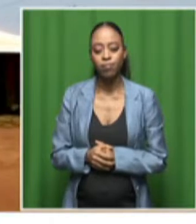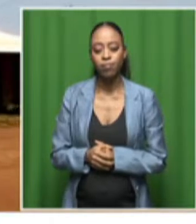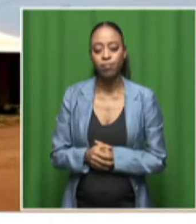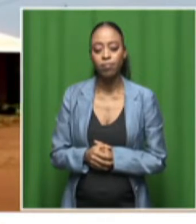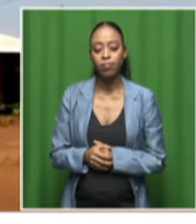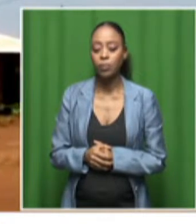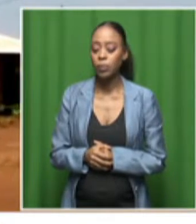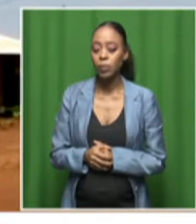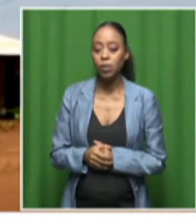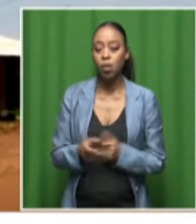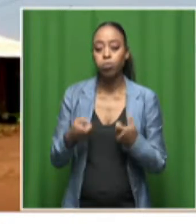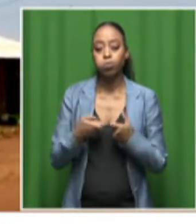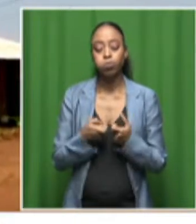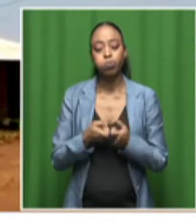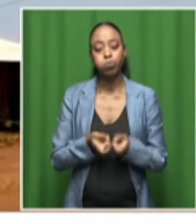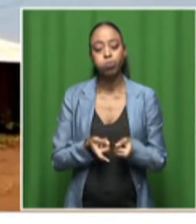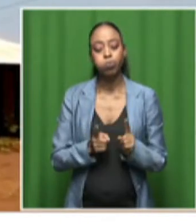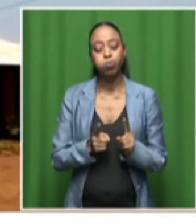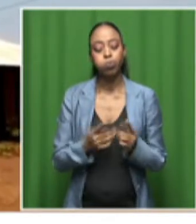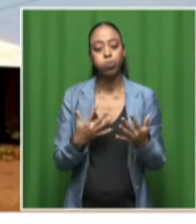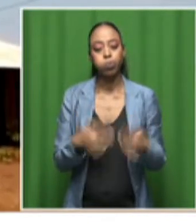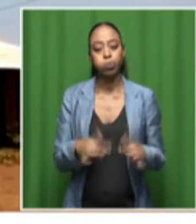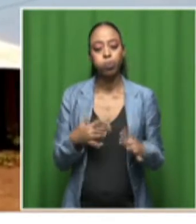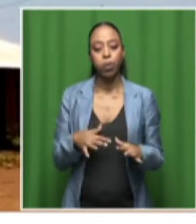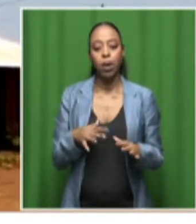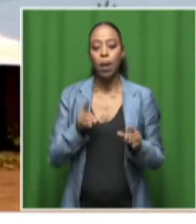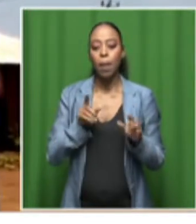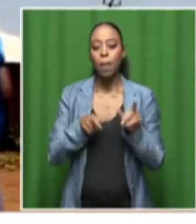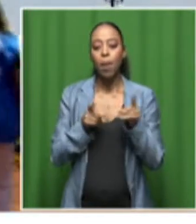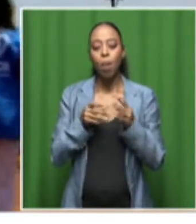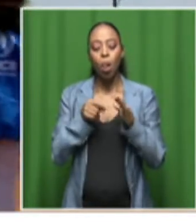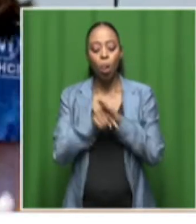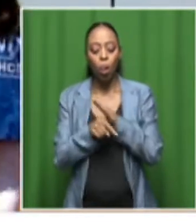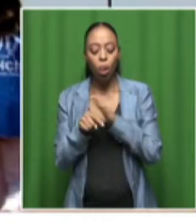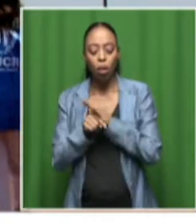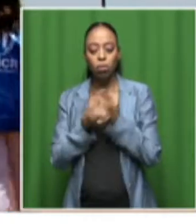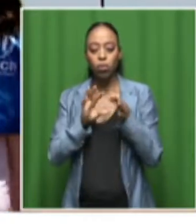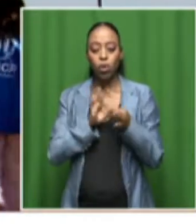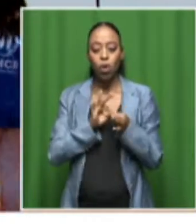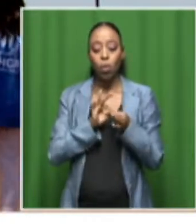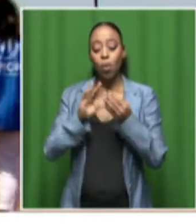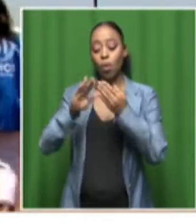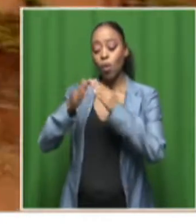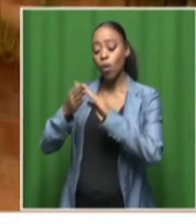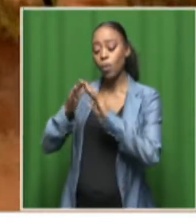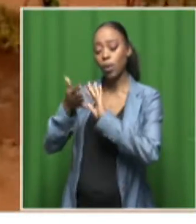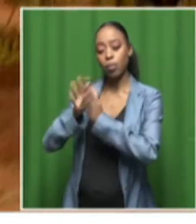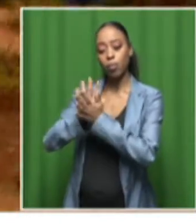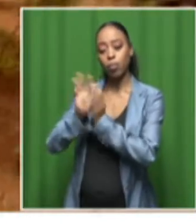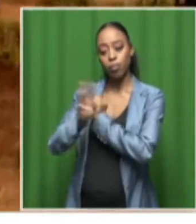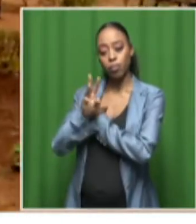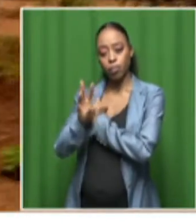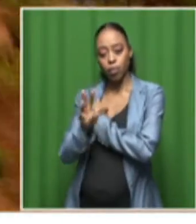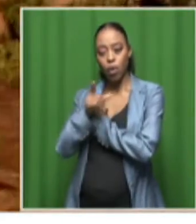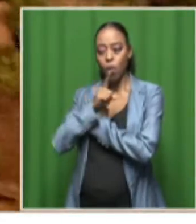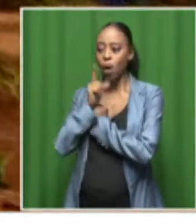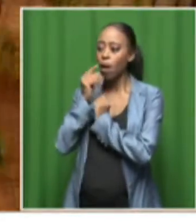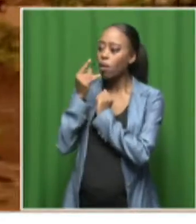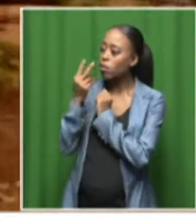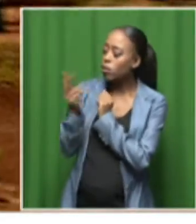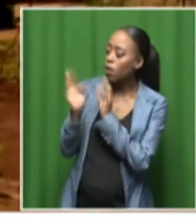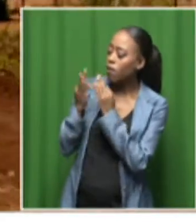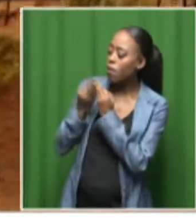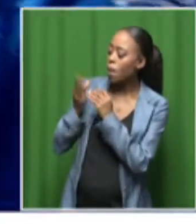Stories of extreme violence and displacement have had a devastating impact on the population. People have witnessed their loved ones